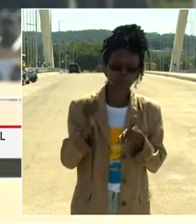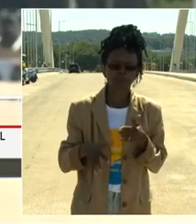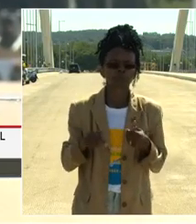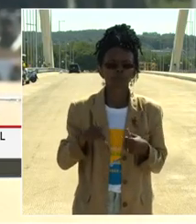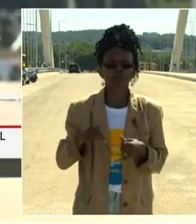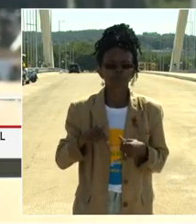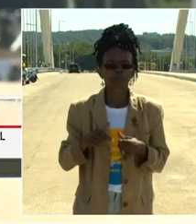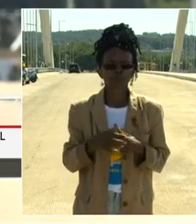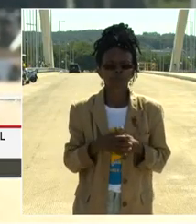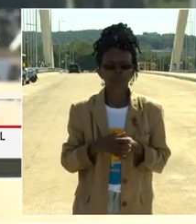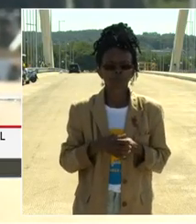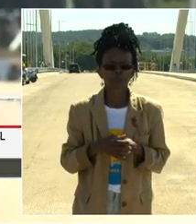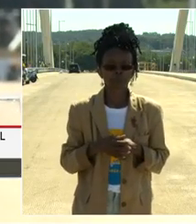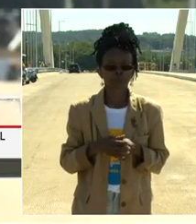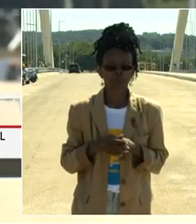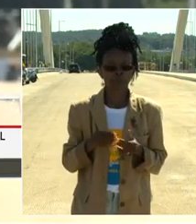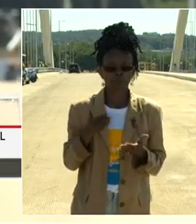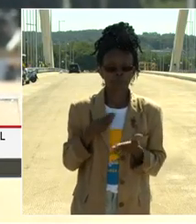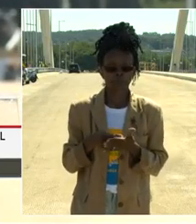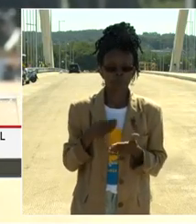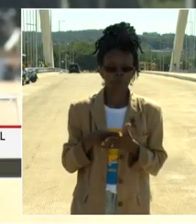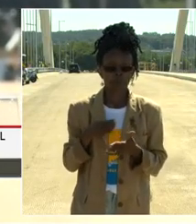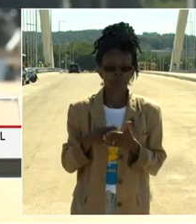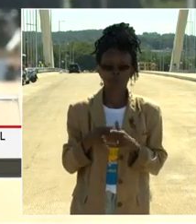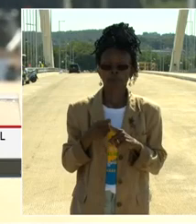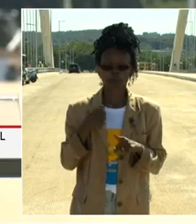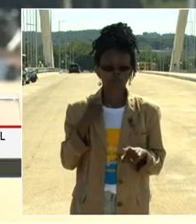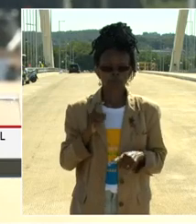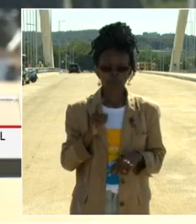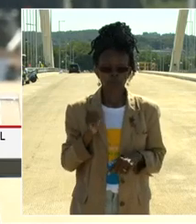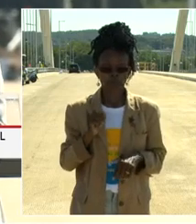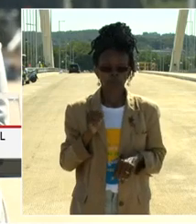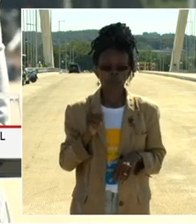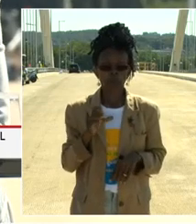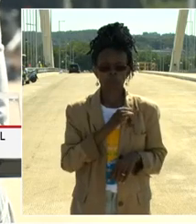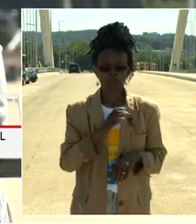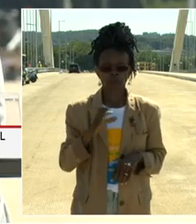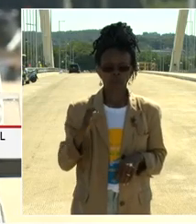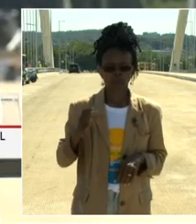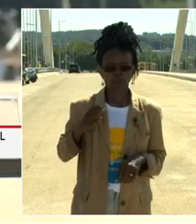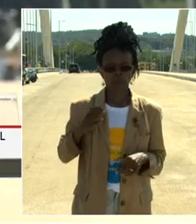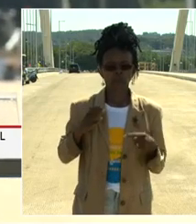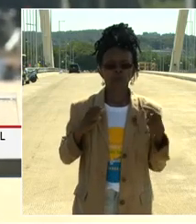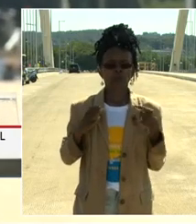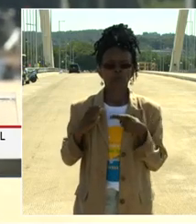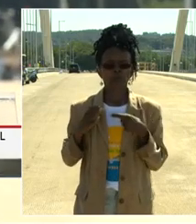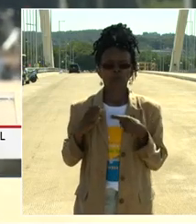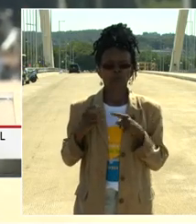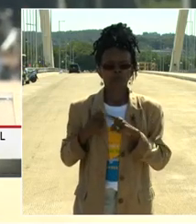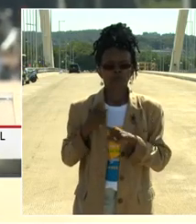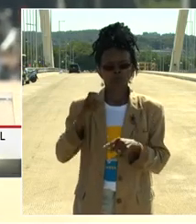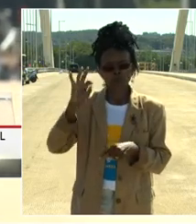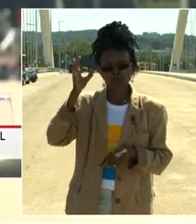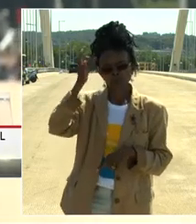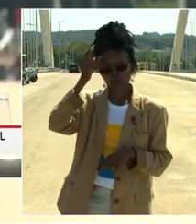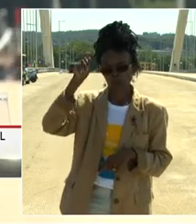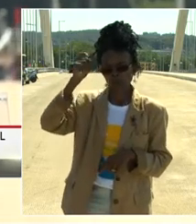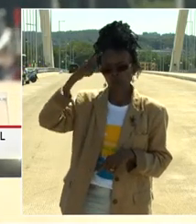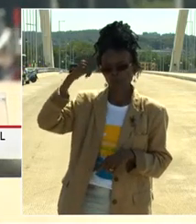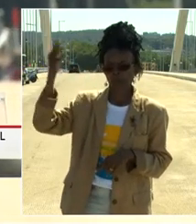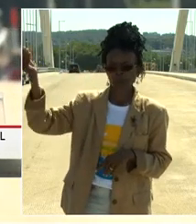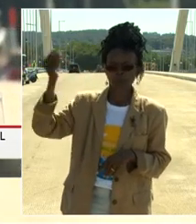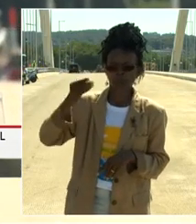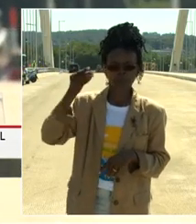Most of the funding came through Congress from the federal government. I